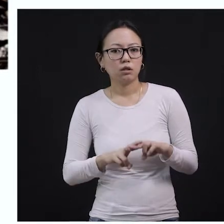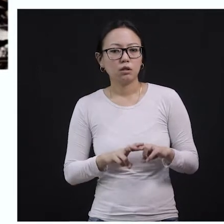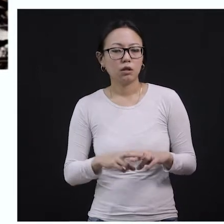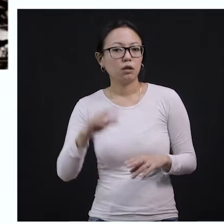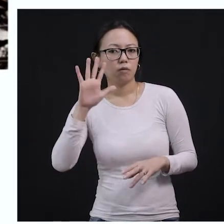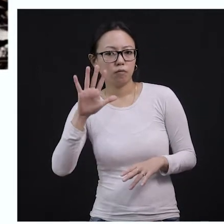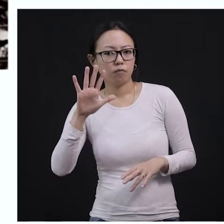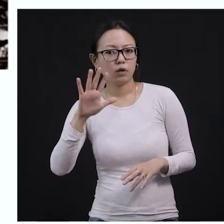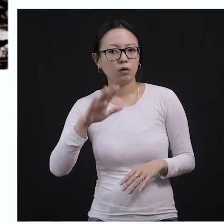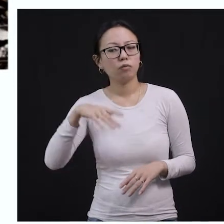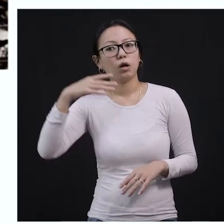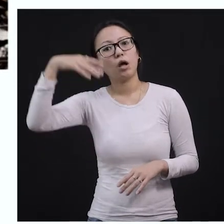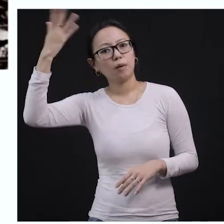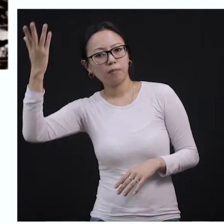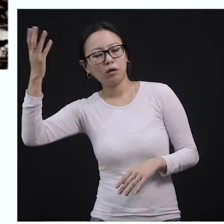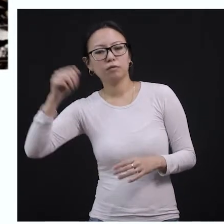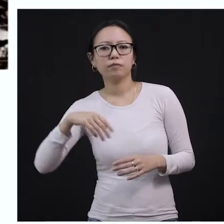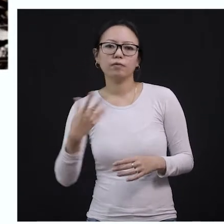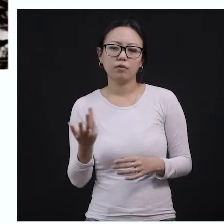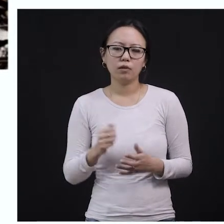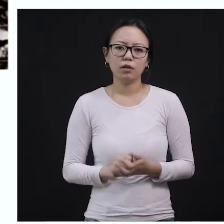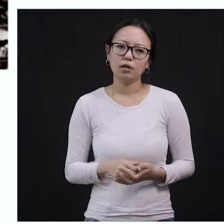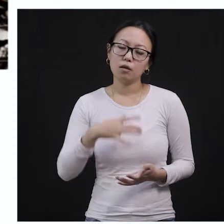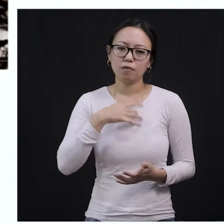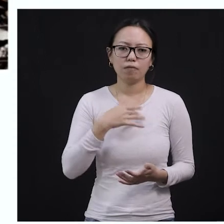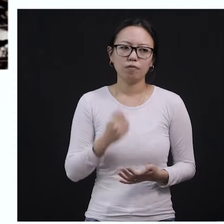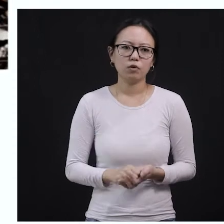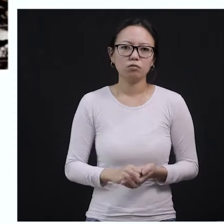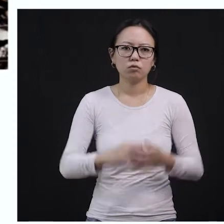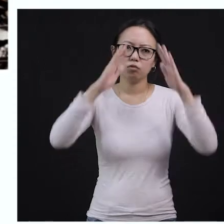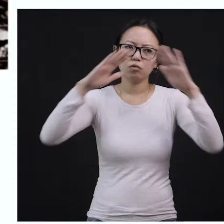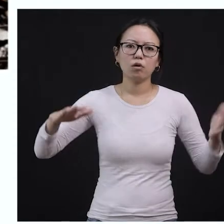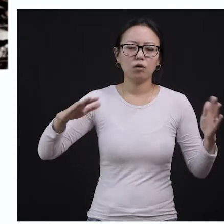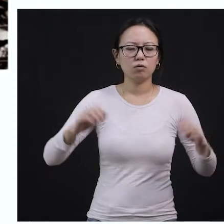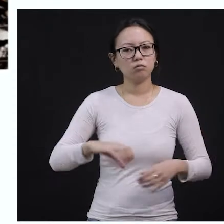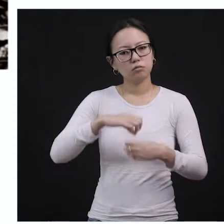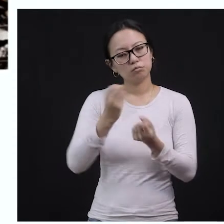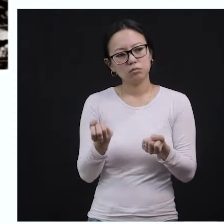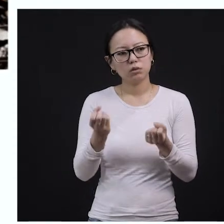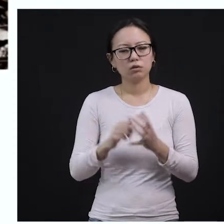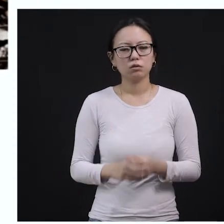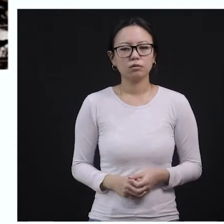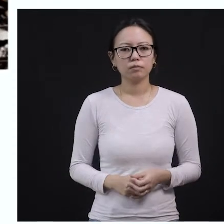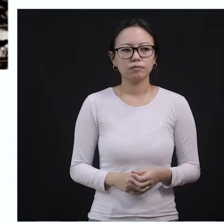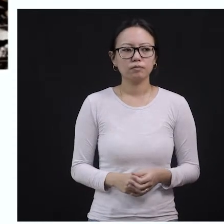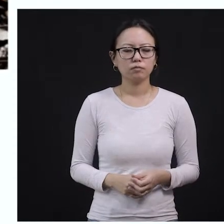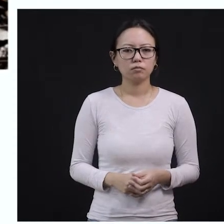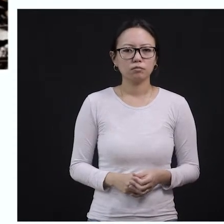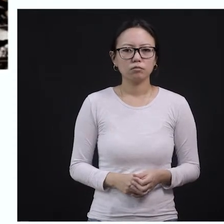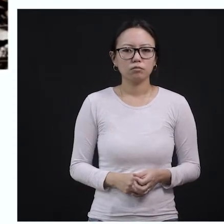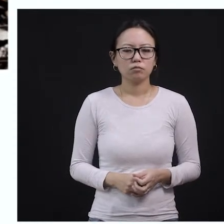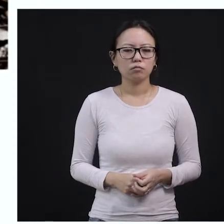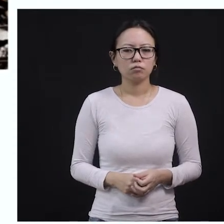to 5 and above, then it causes damages. Okay, we have also come across earthquakes